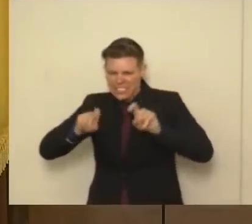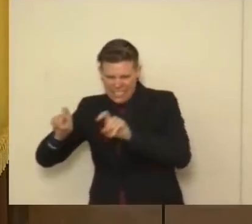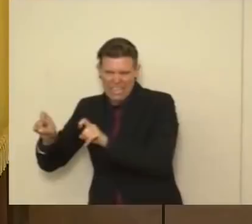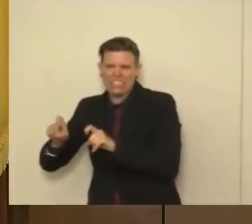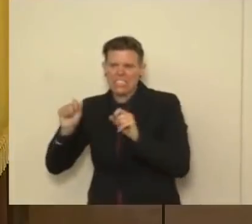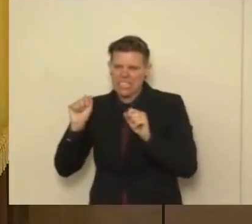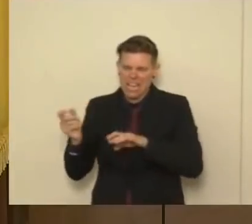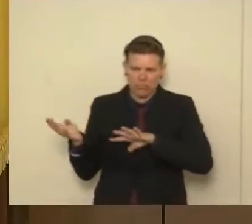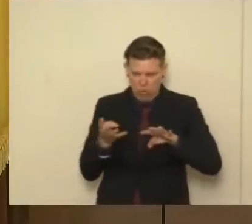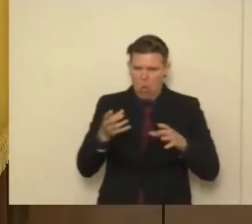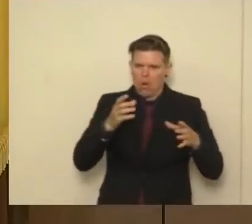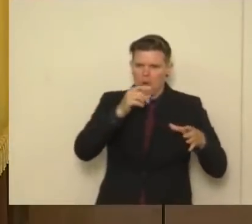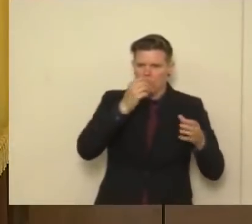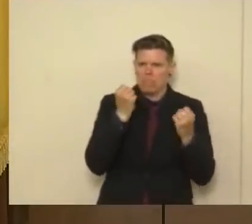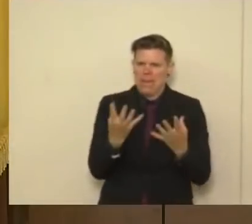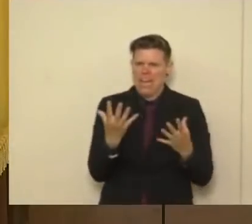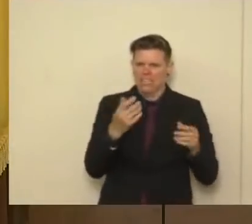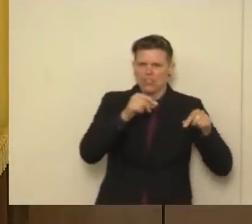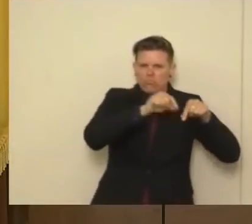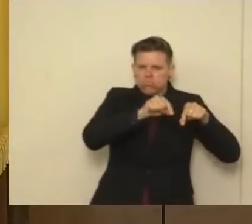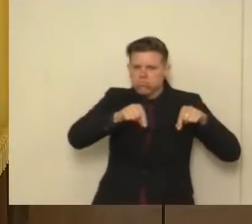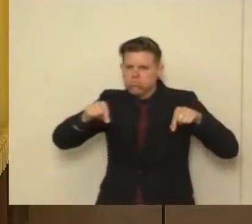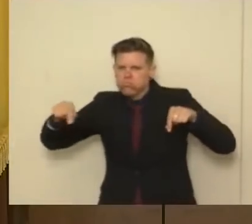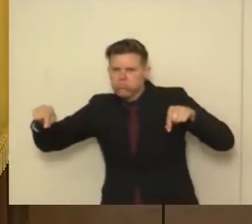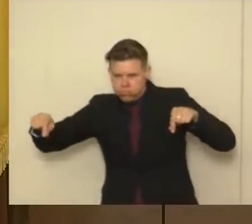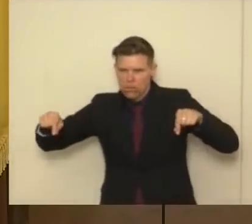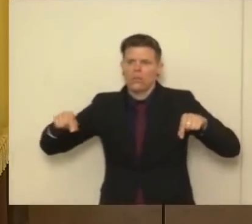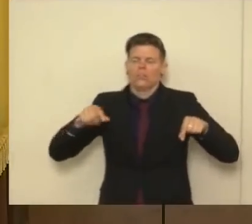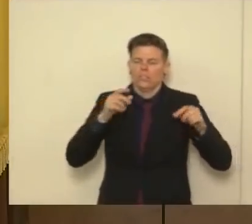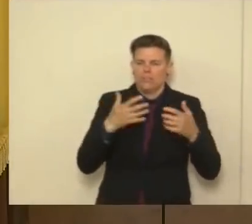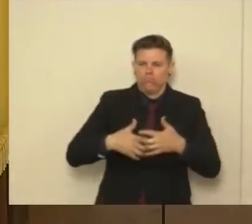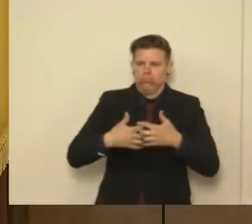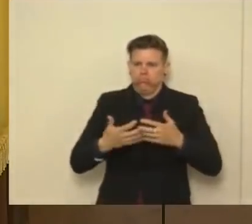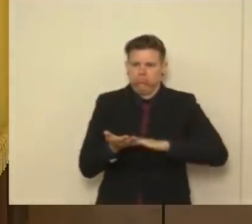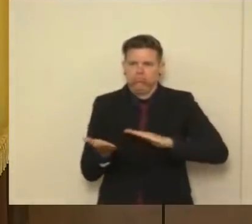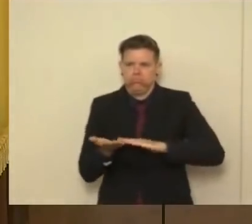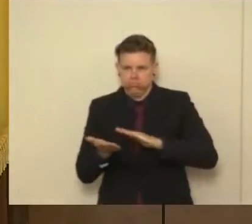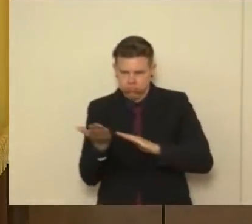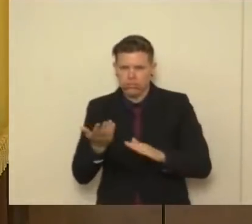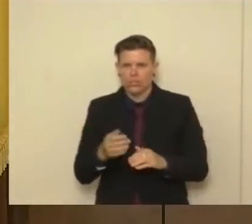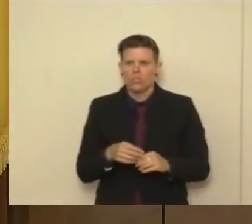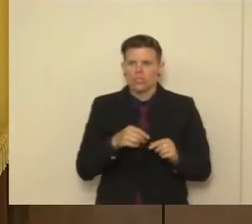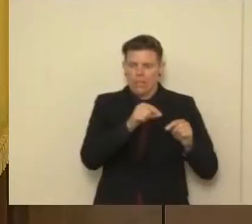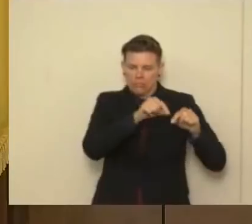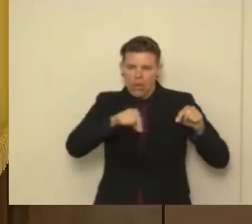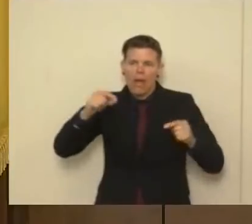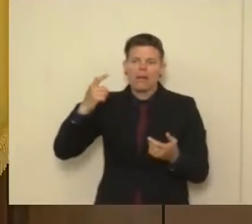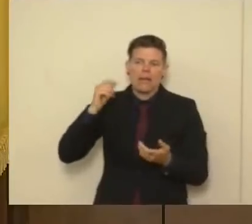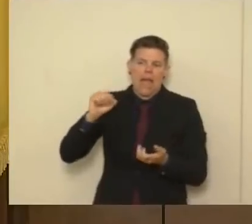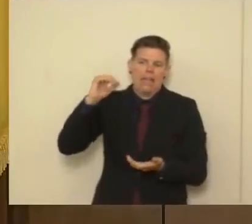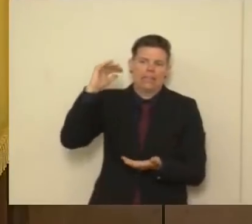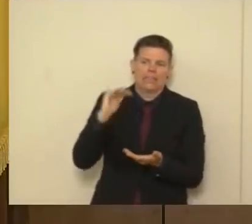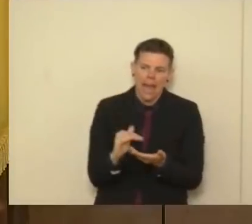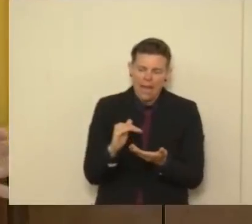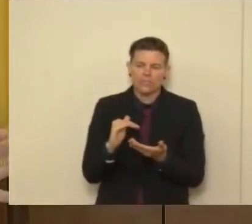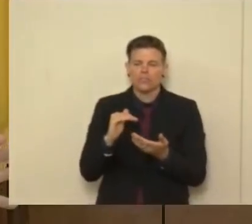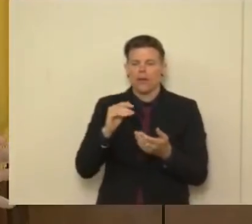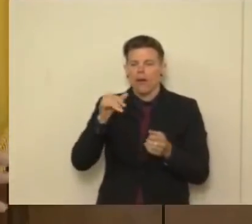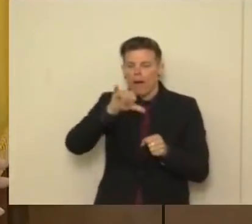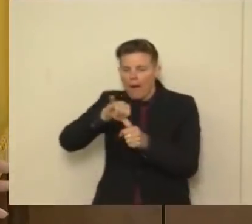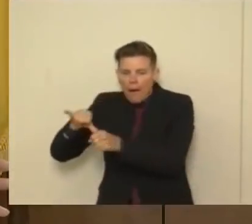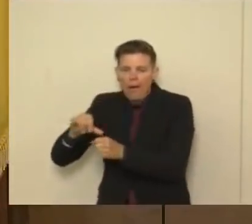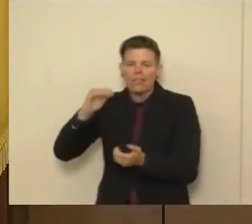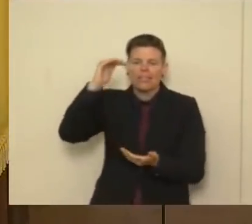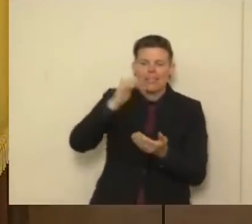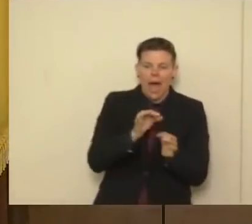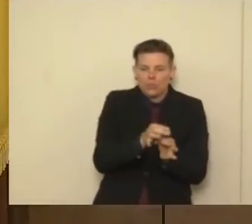but fewer test tubes and fewer reagents. We're going to help do some pooling, and we're going to use our